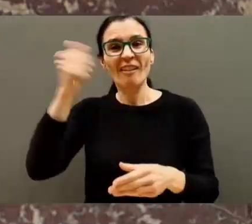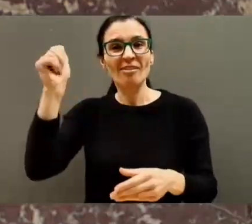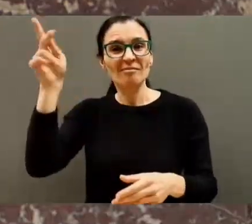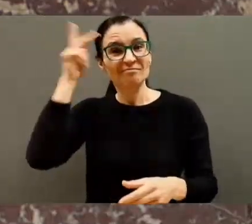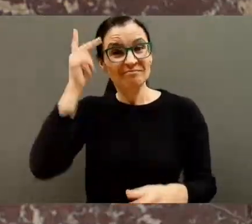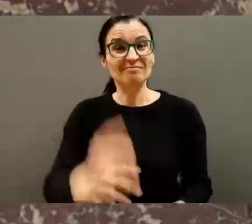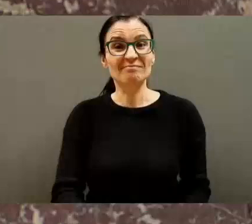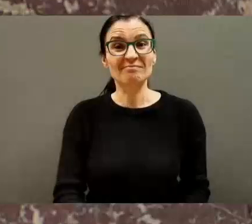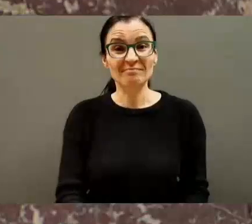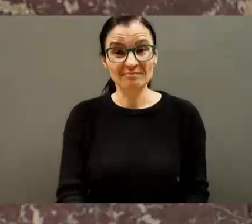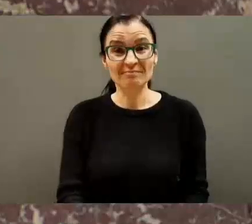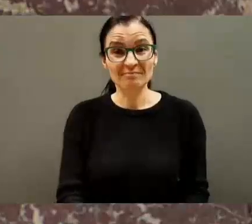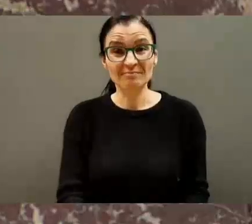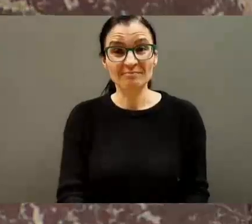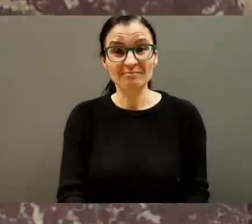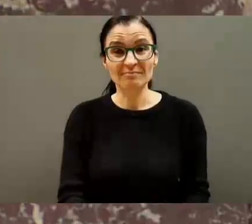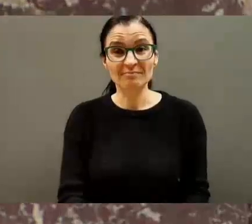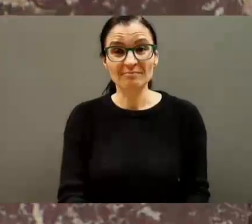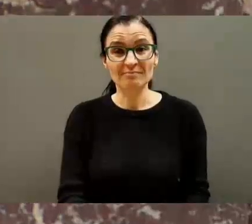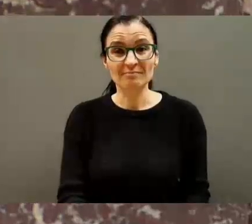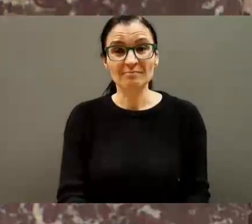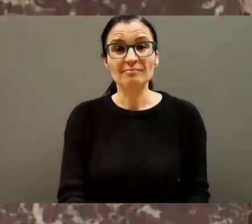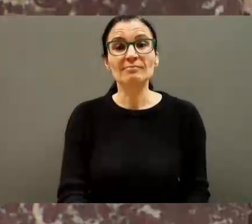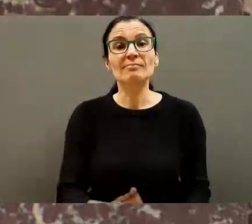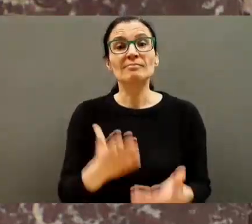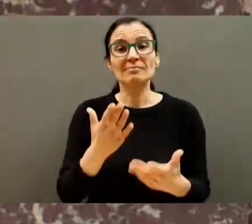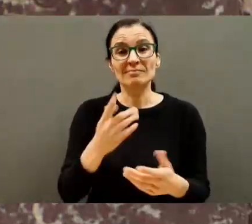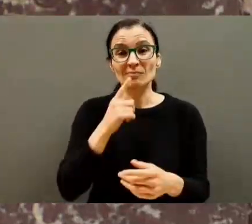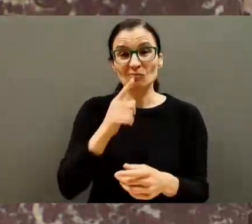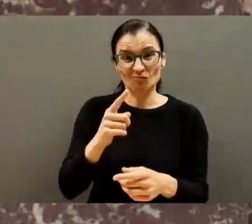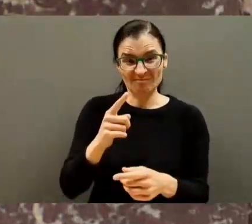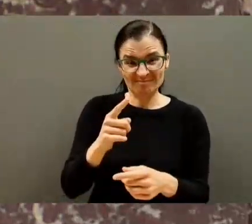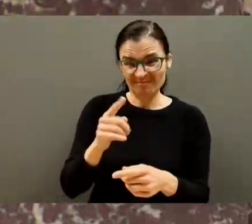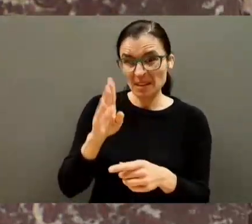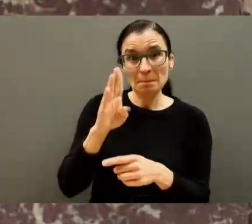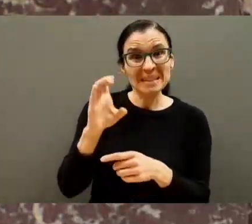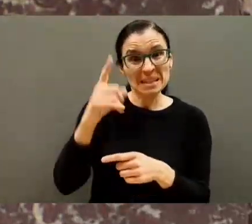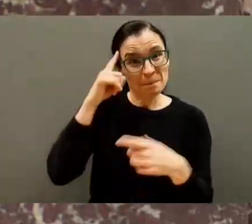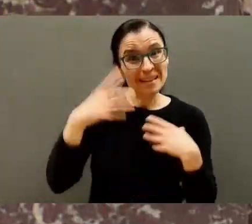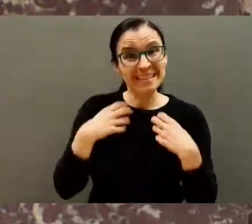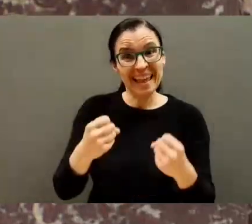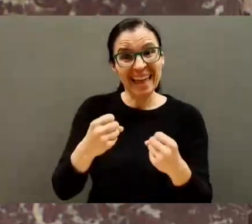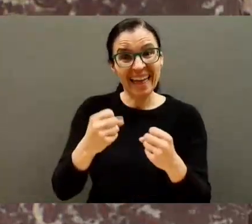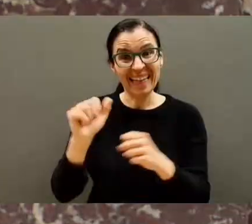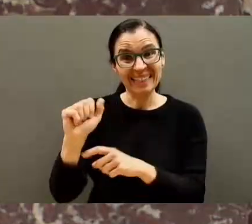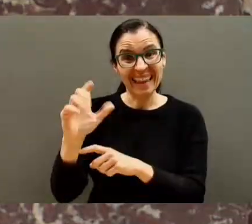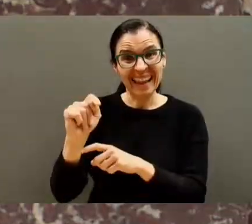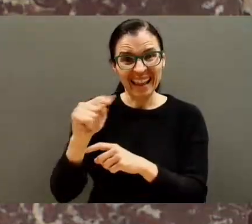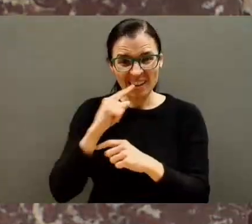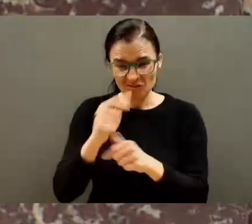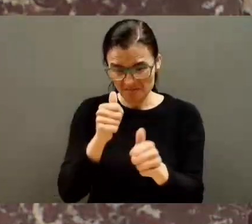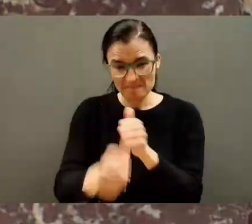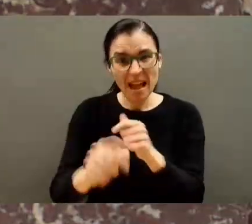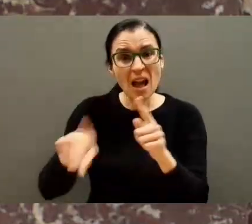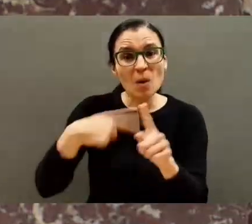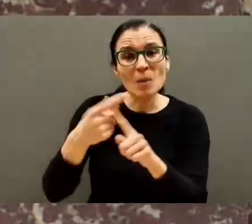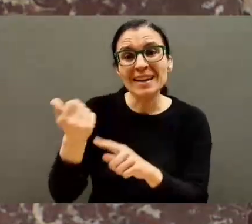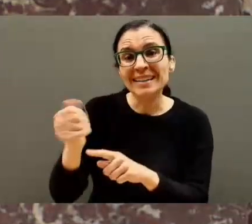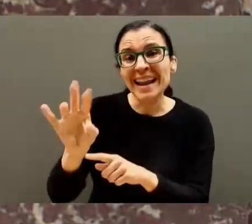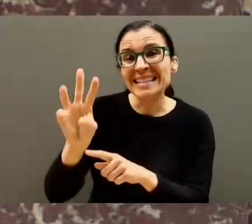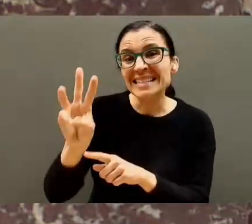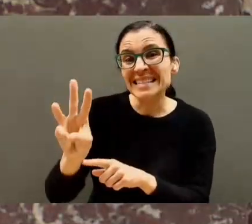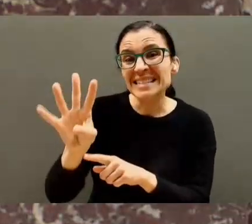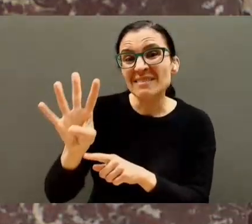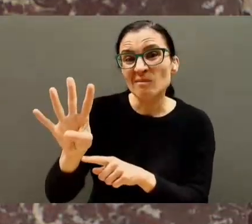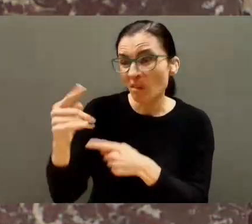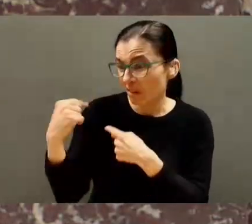1964 and hasn't been substantially updated since the 90s. This outdated legislation was created in a time where mental health challenges were treated